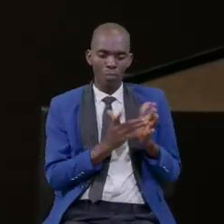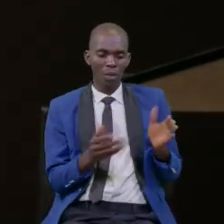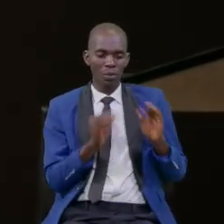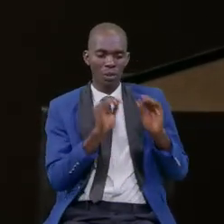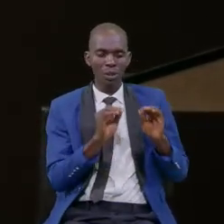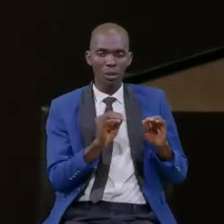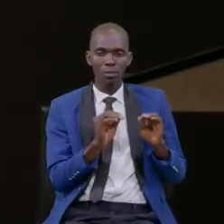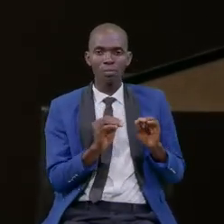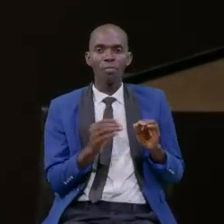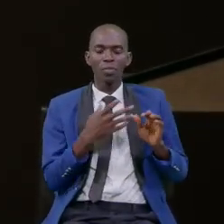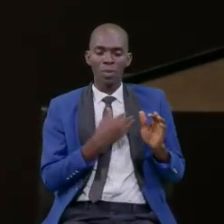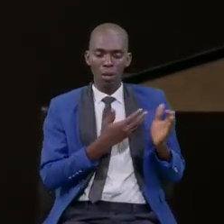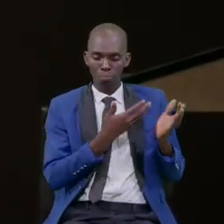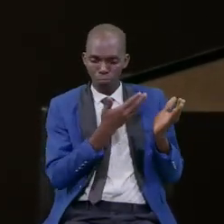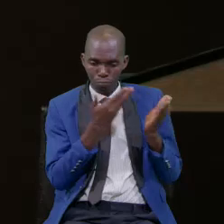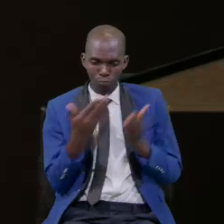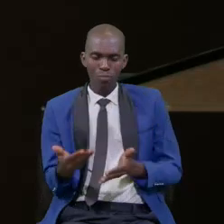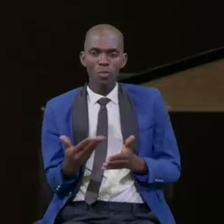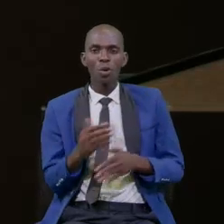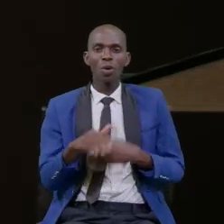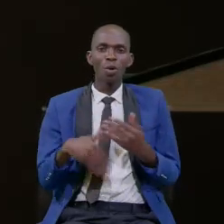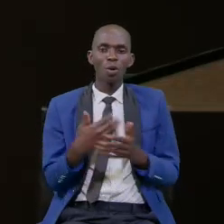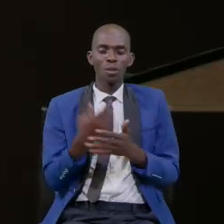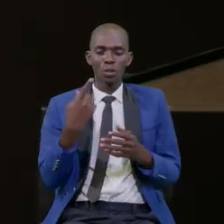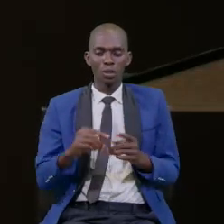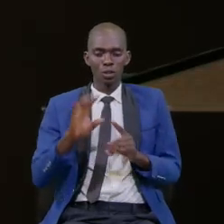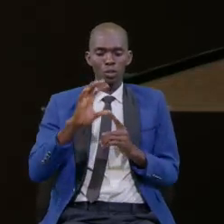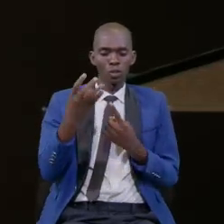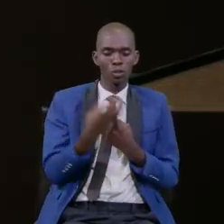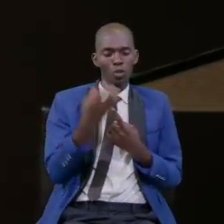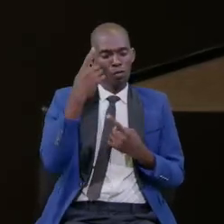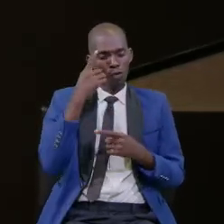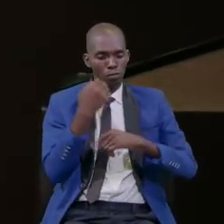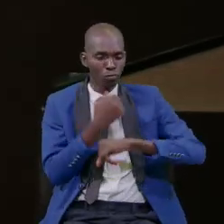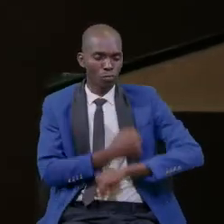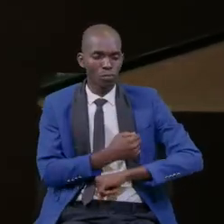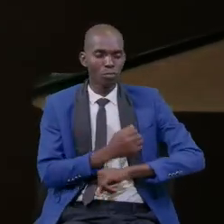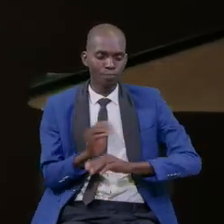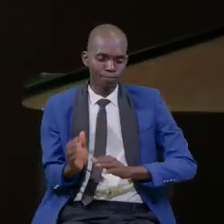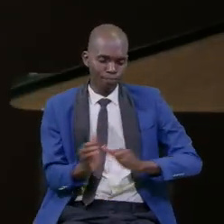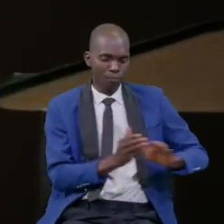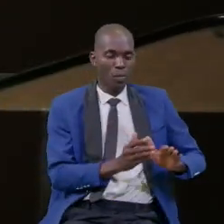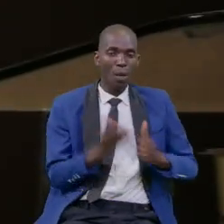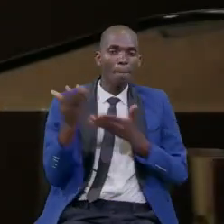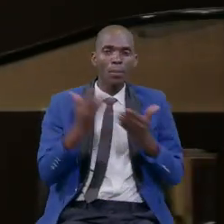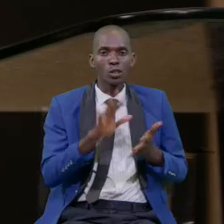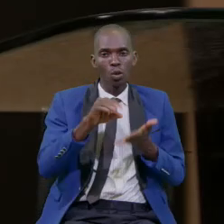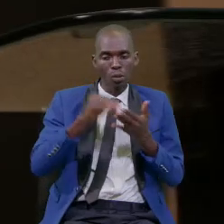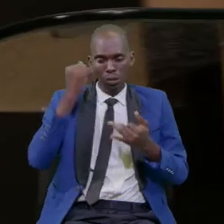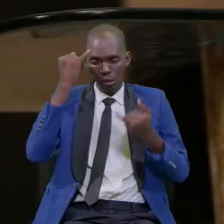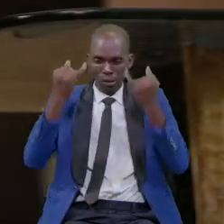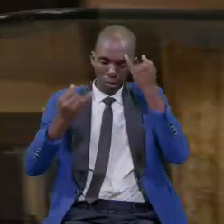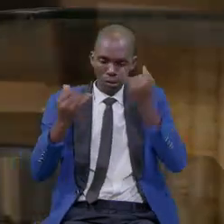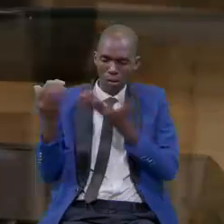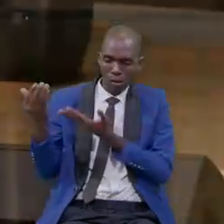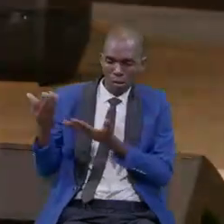the conditions of security aside, and then bring your own condition. I believed on the